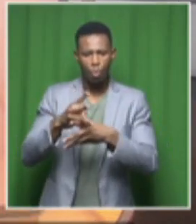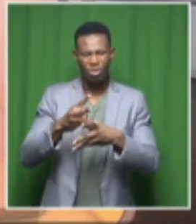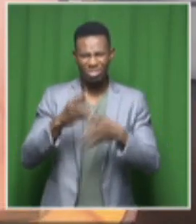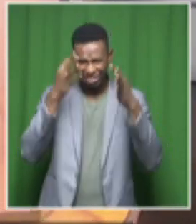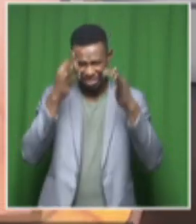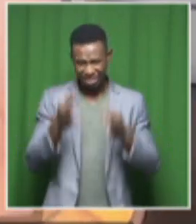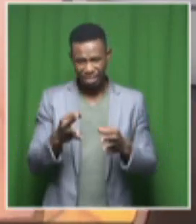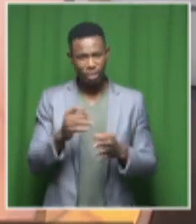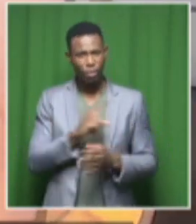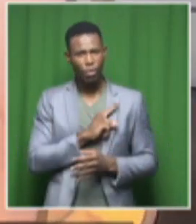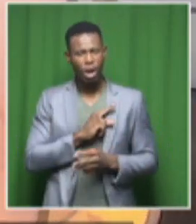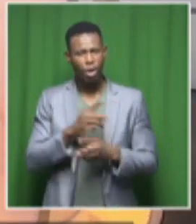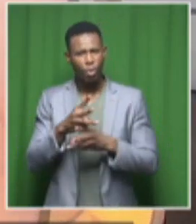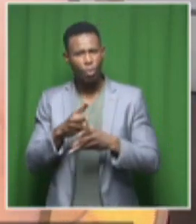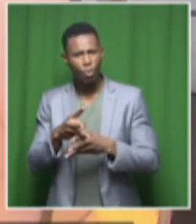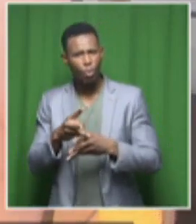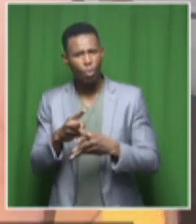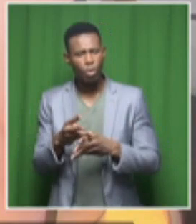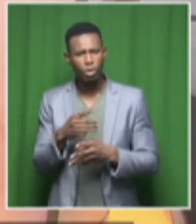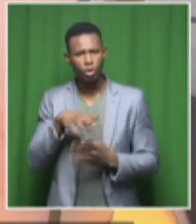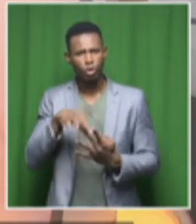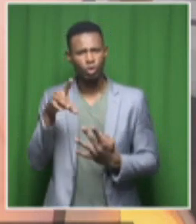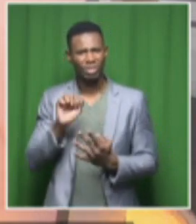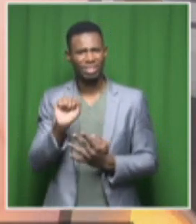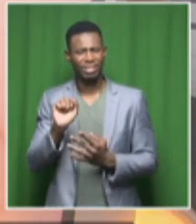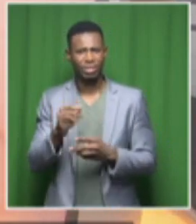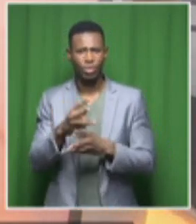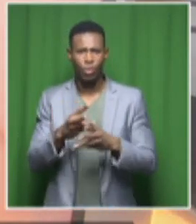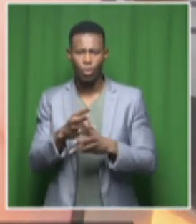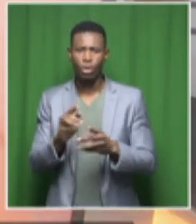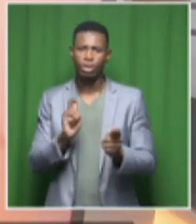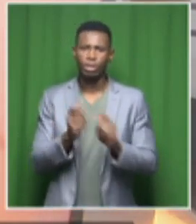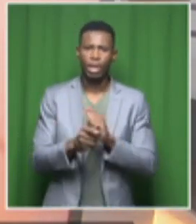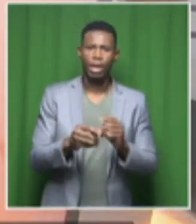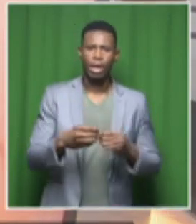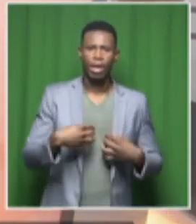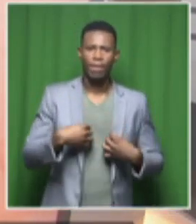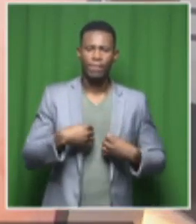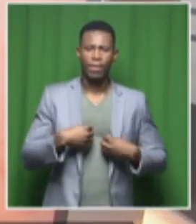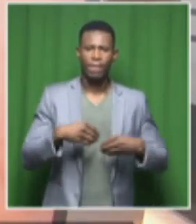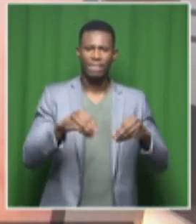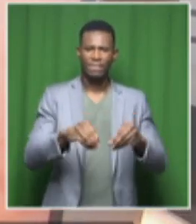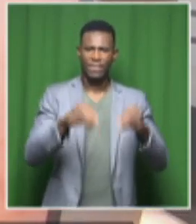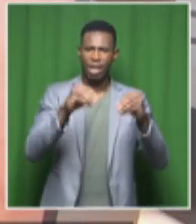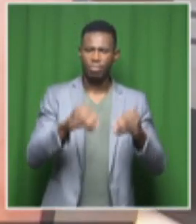you mentioned fabric, and just transcending from wood to fabric, would you say that